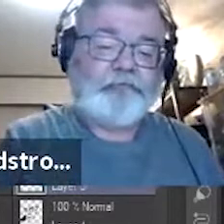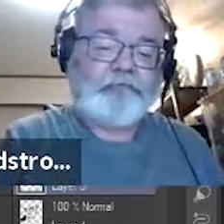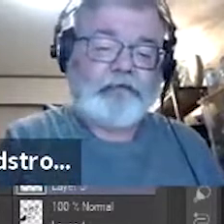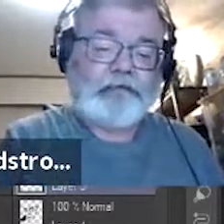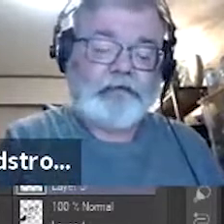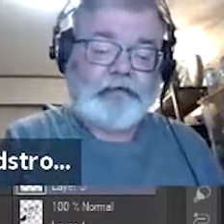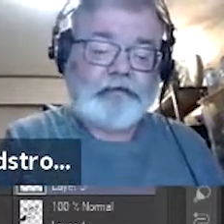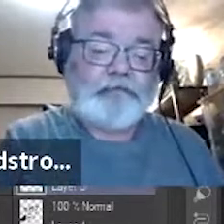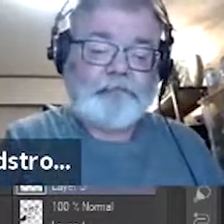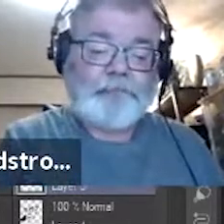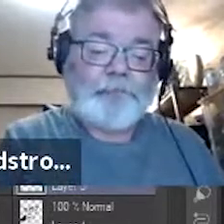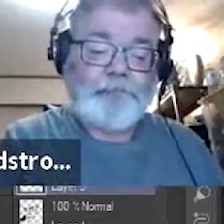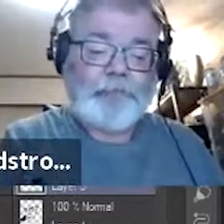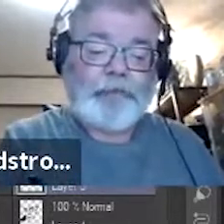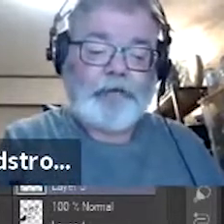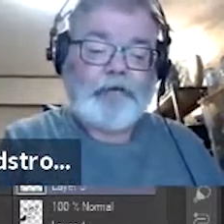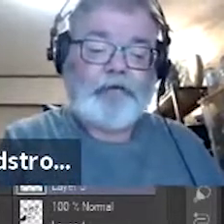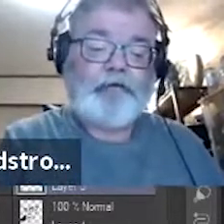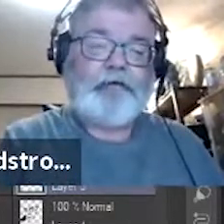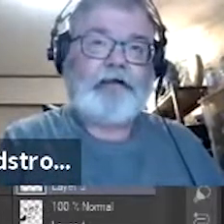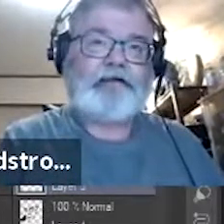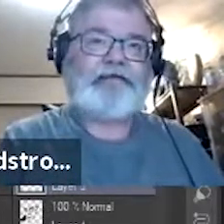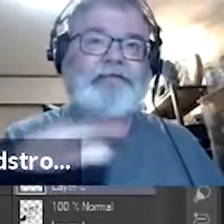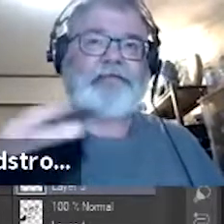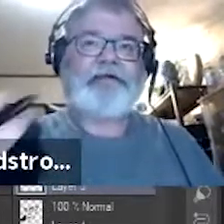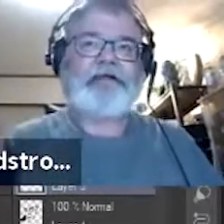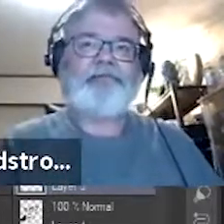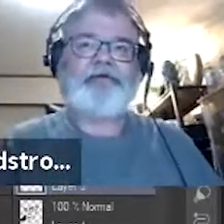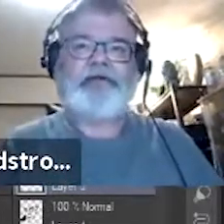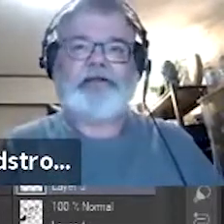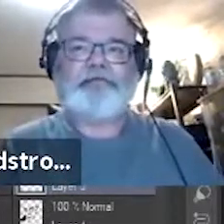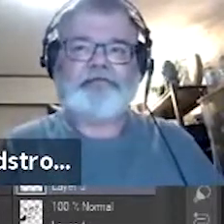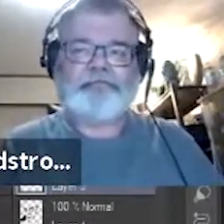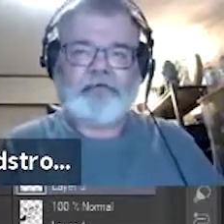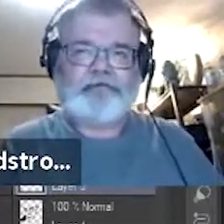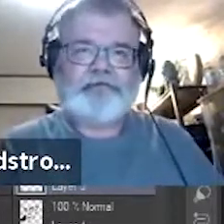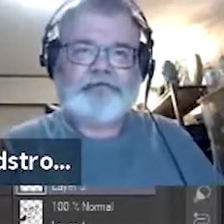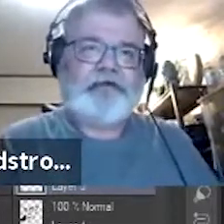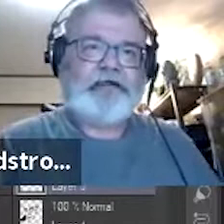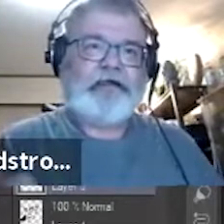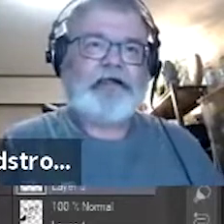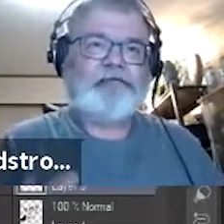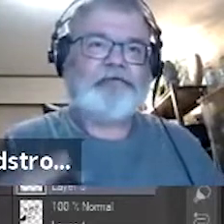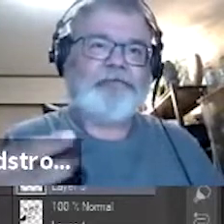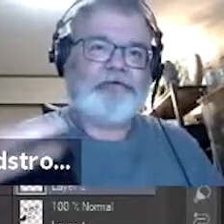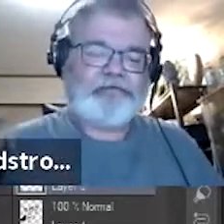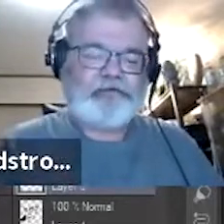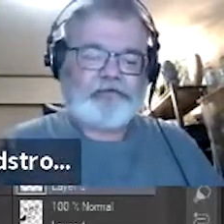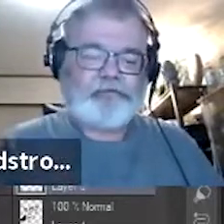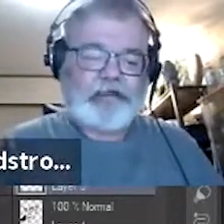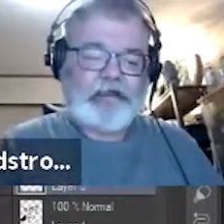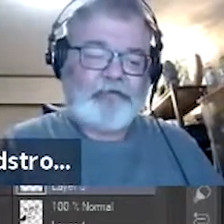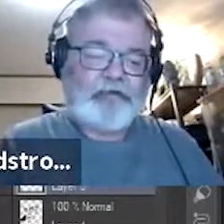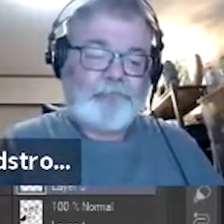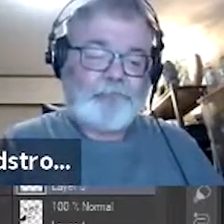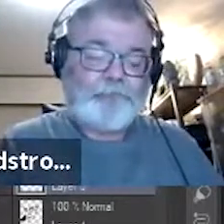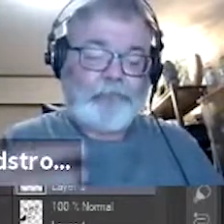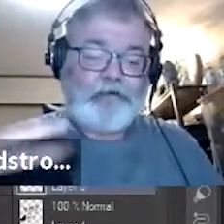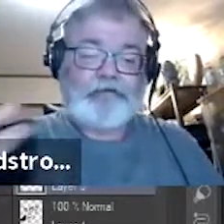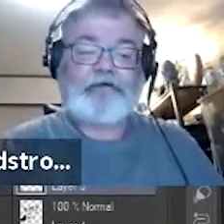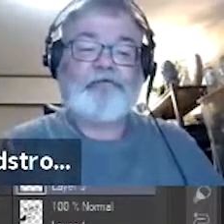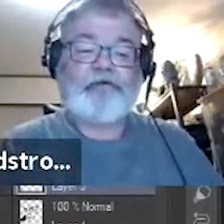of uh, an accessibility community with some friends, and it was mostly to do with